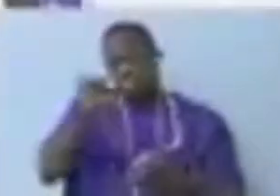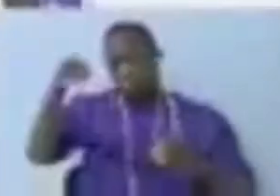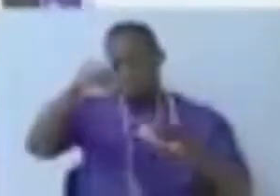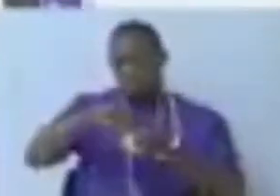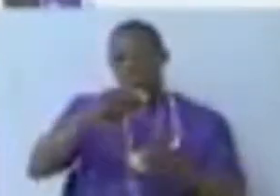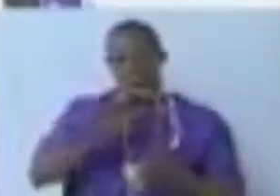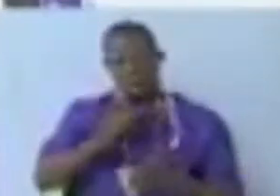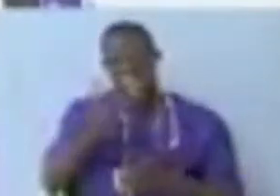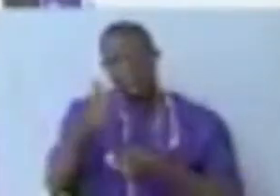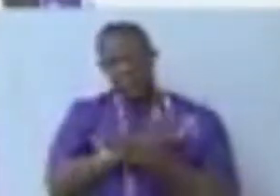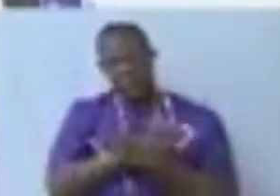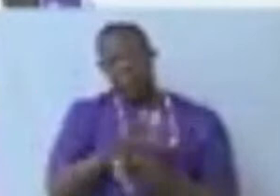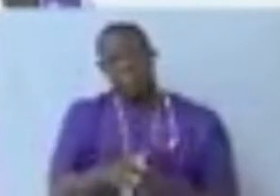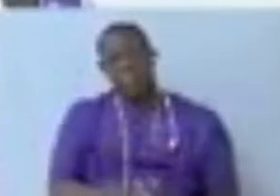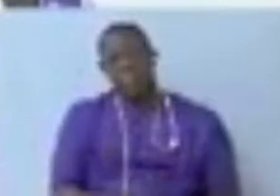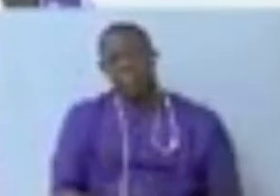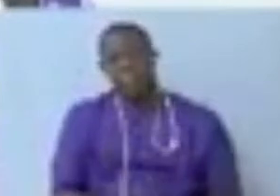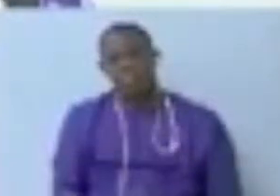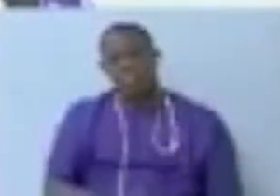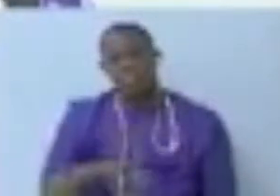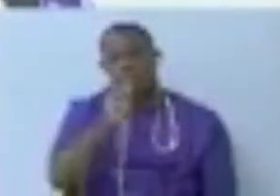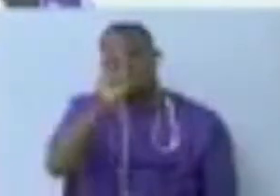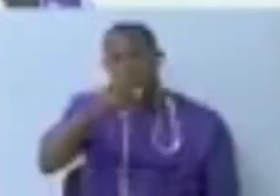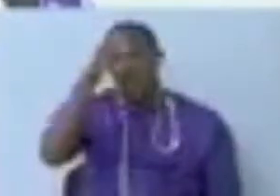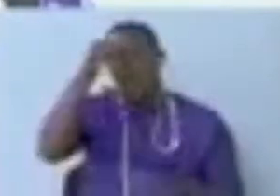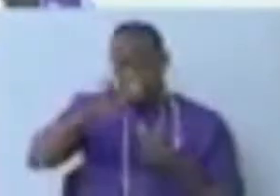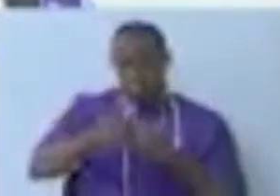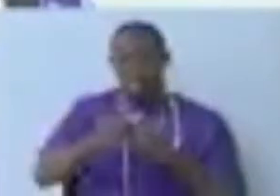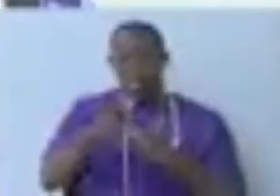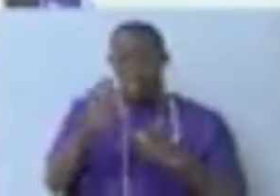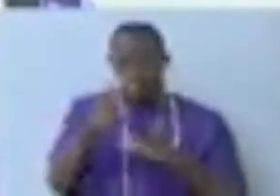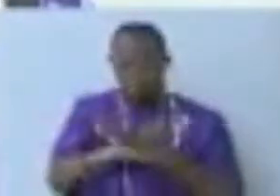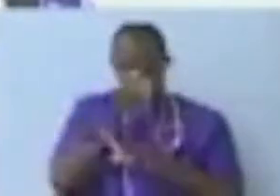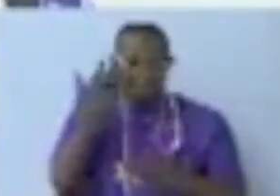you must remember at the initial stage,